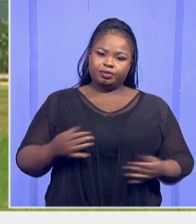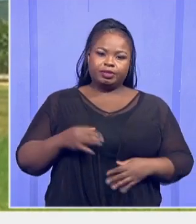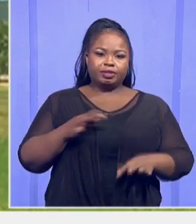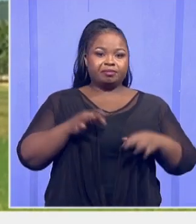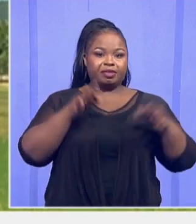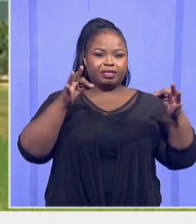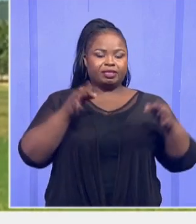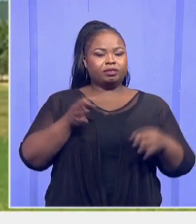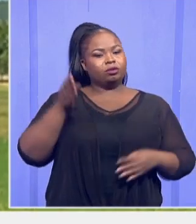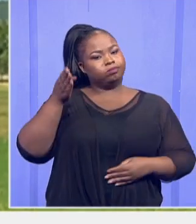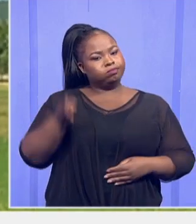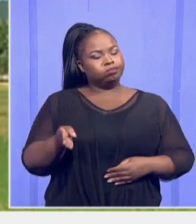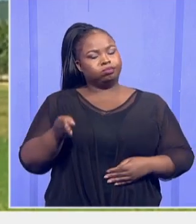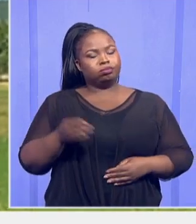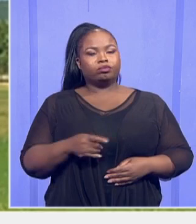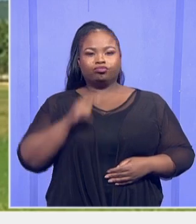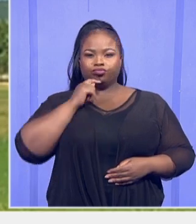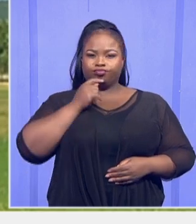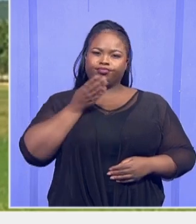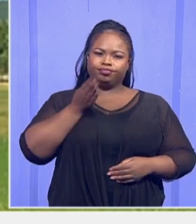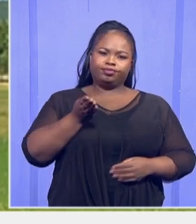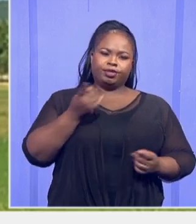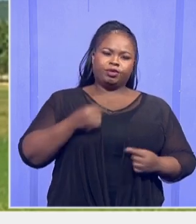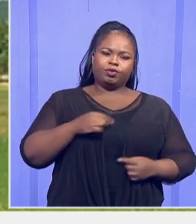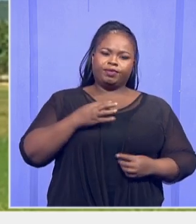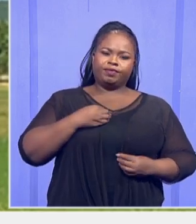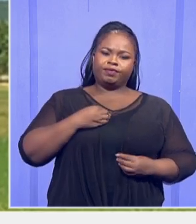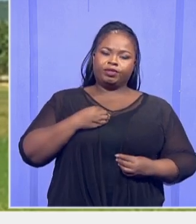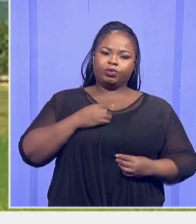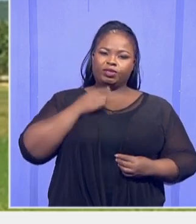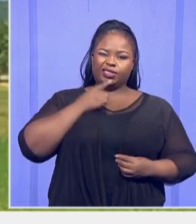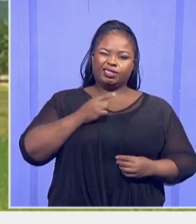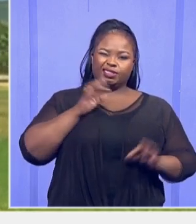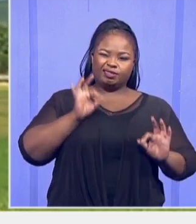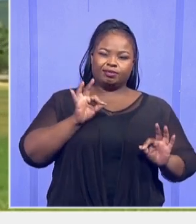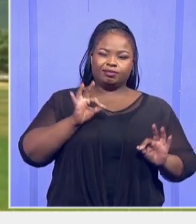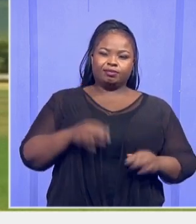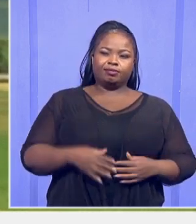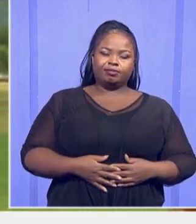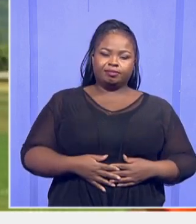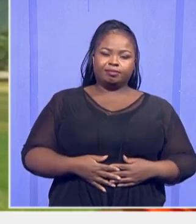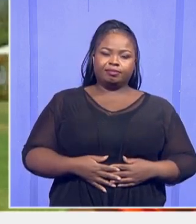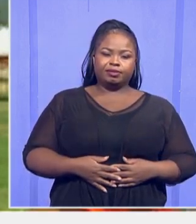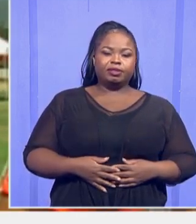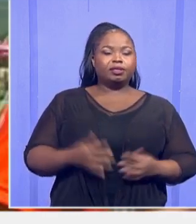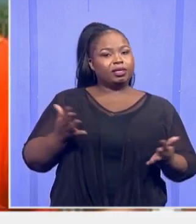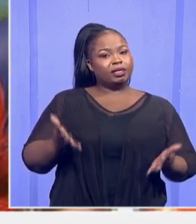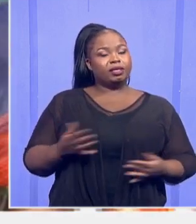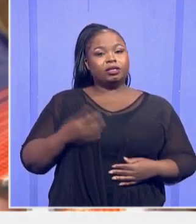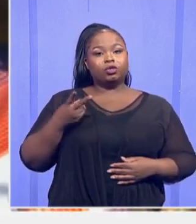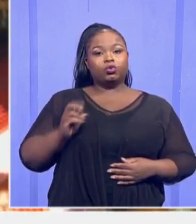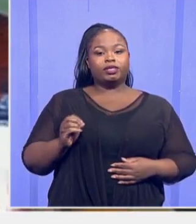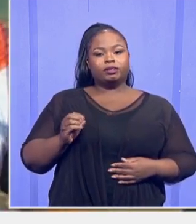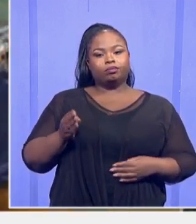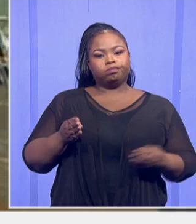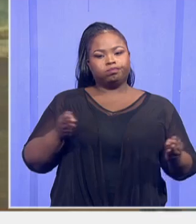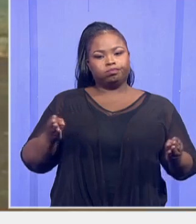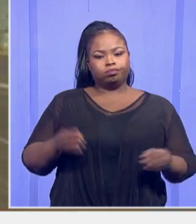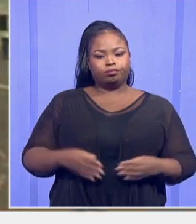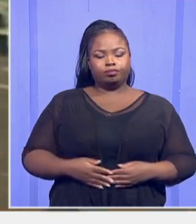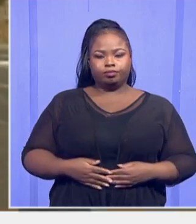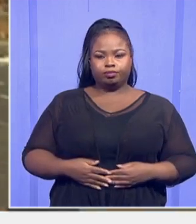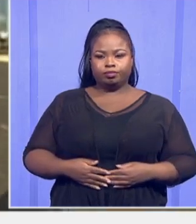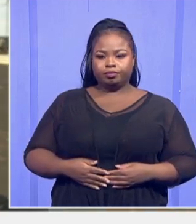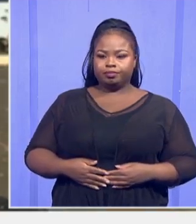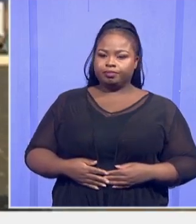that are really being put as a carrot dangled before our teams, and we've got 20 of them. Let's talk